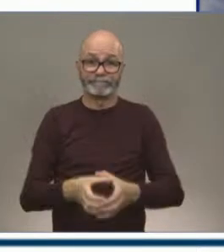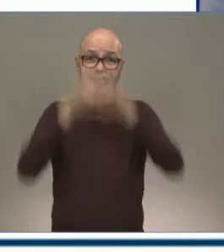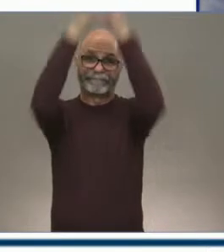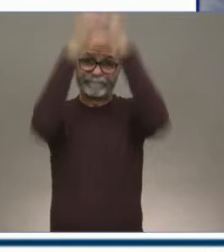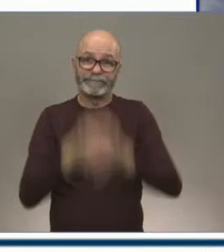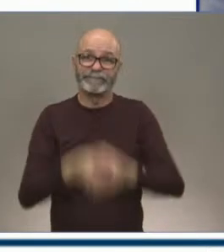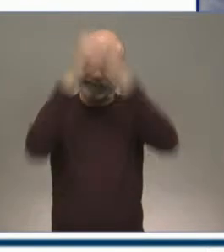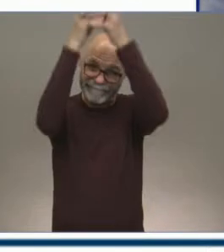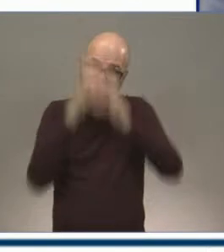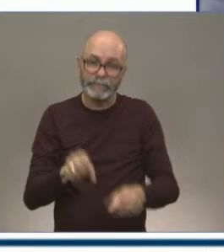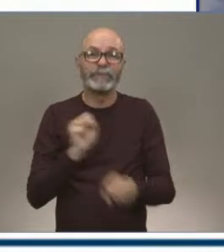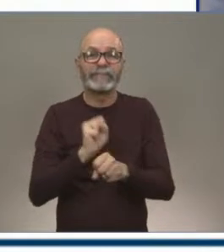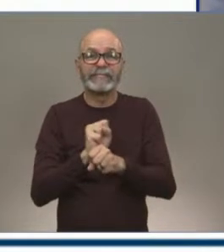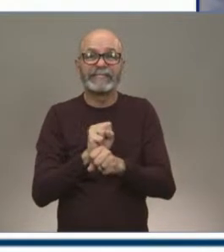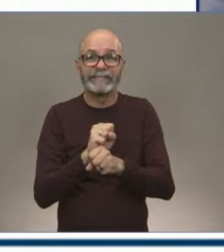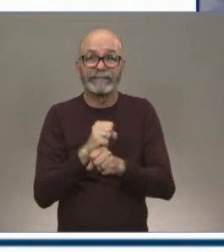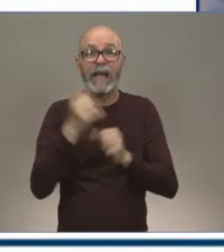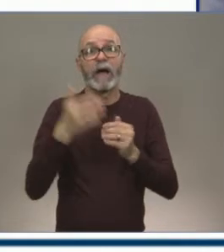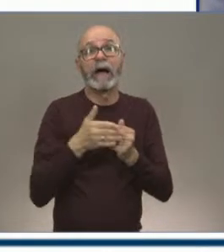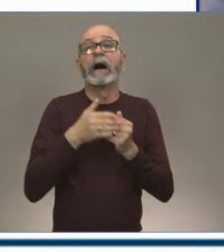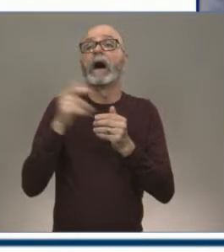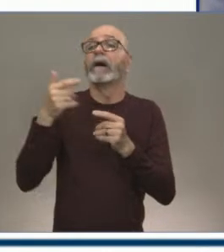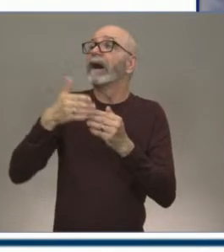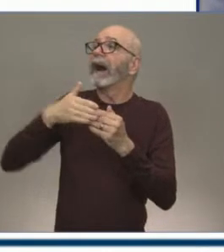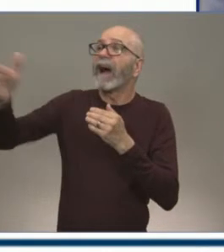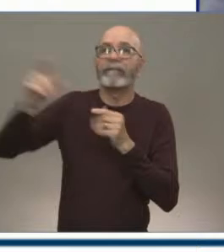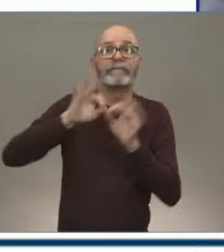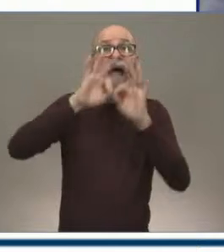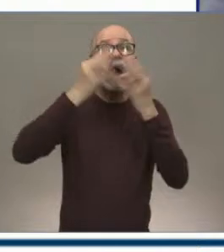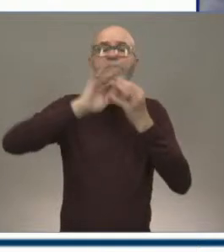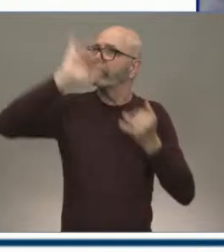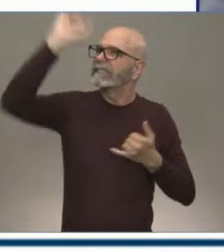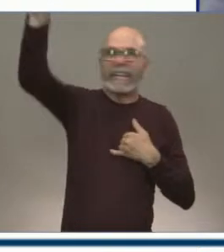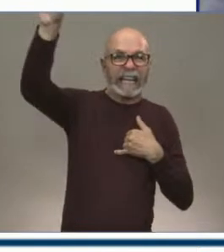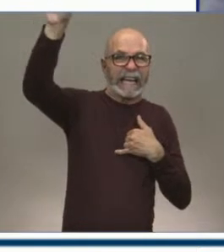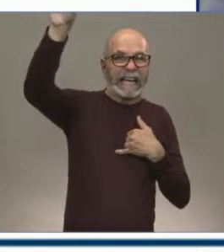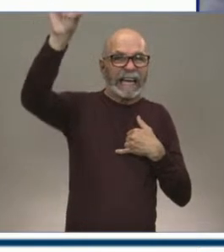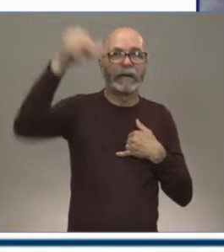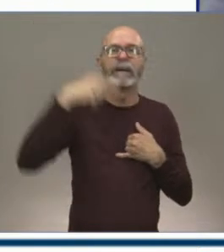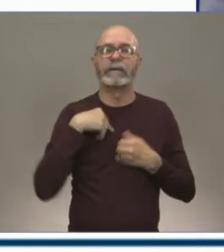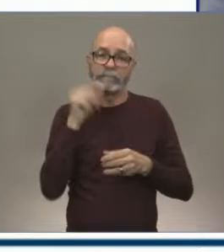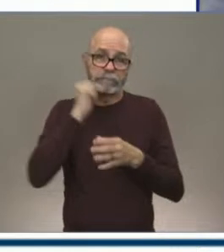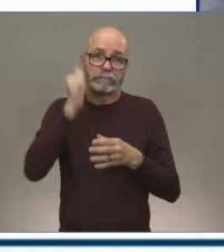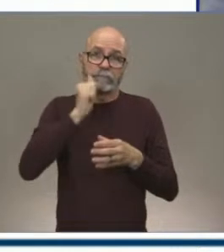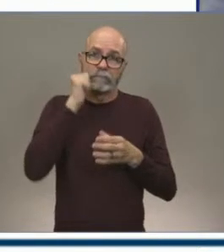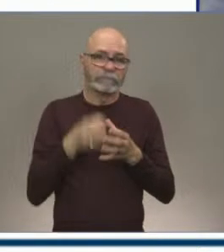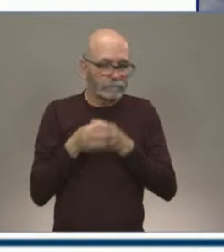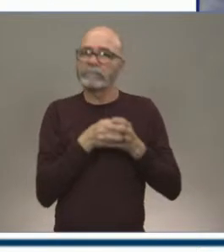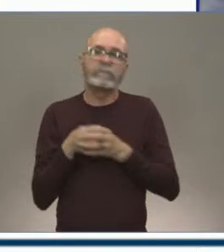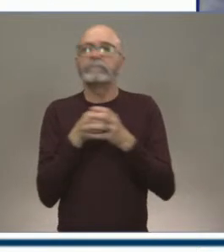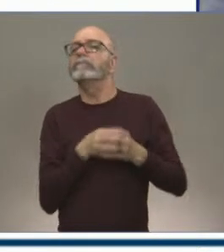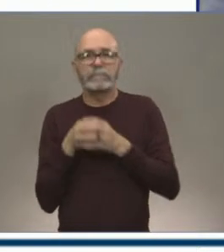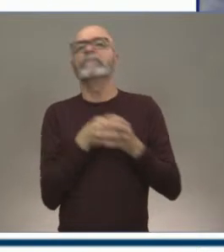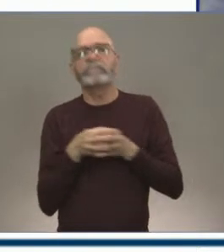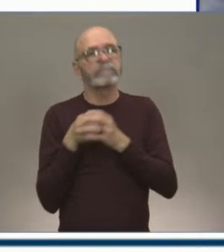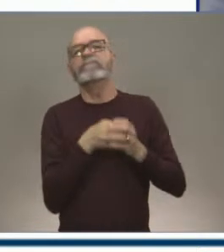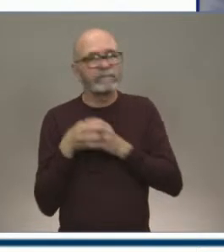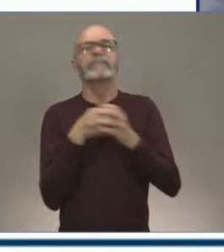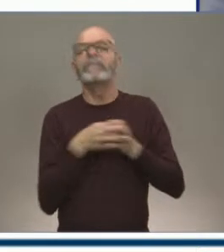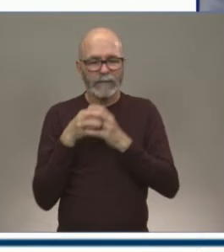from our own families because there were many things we didn't know about this virus. But this group of hardworking